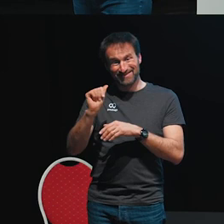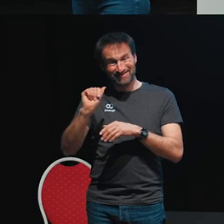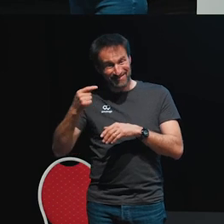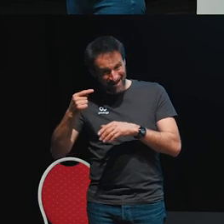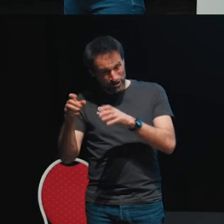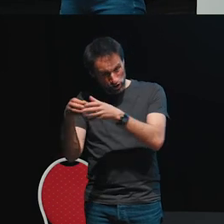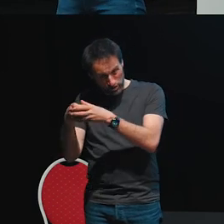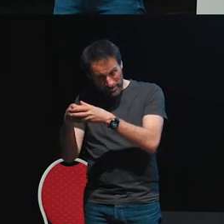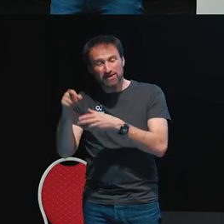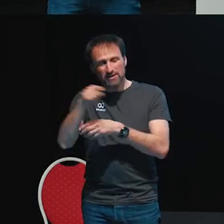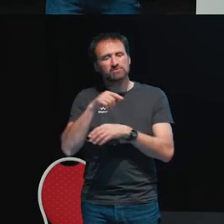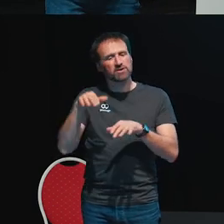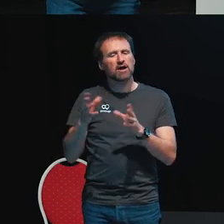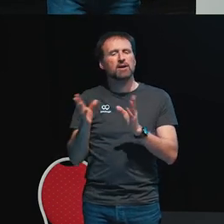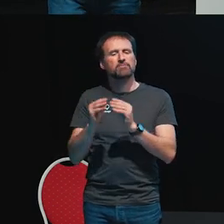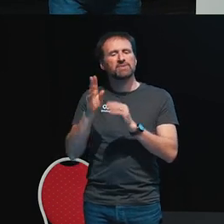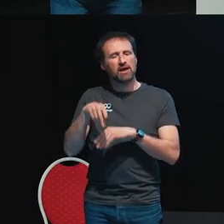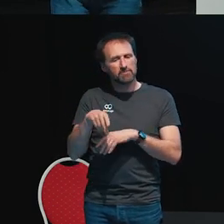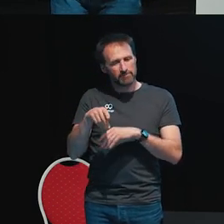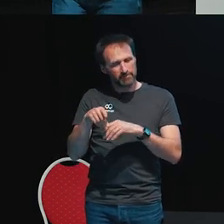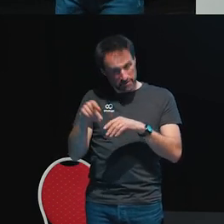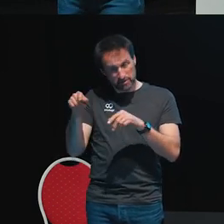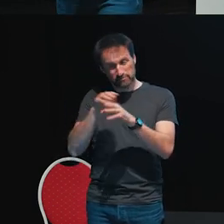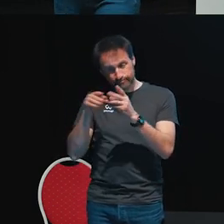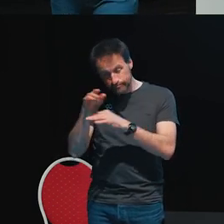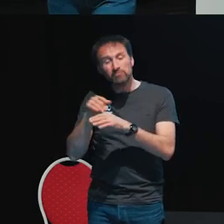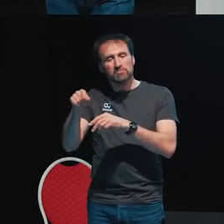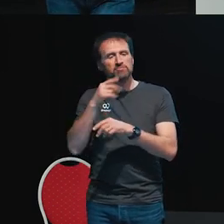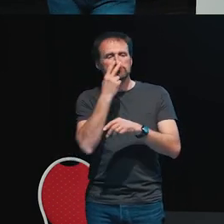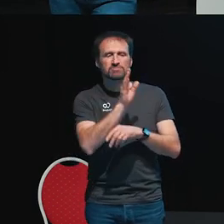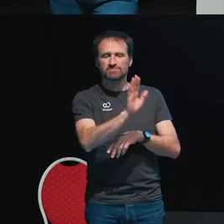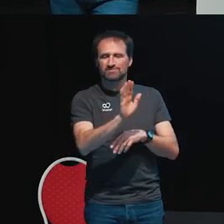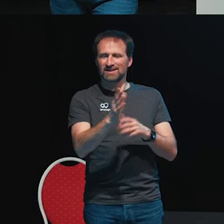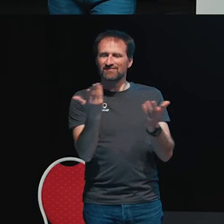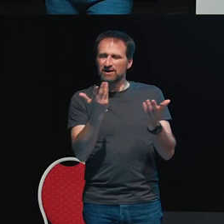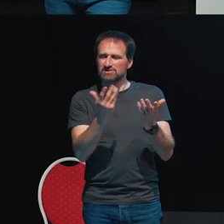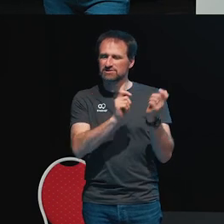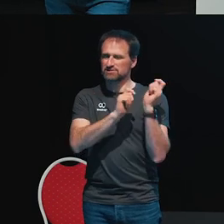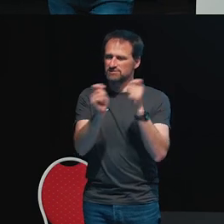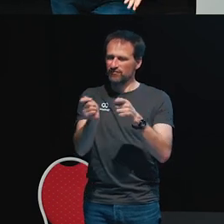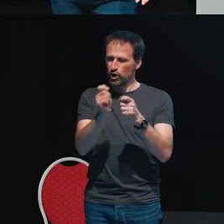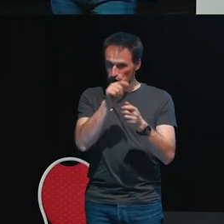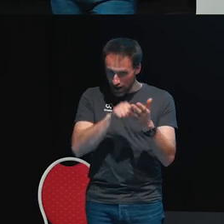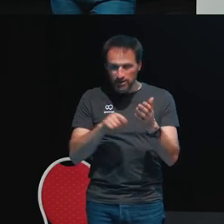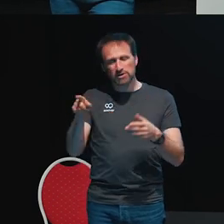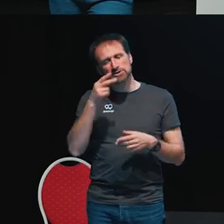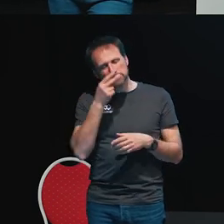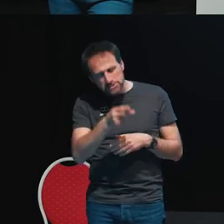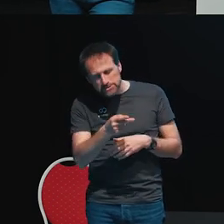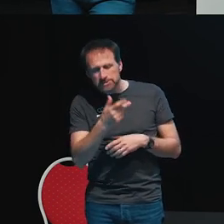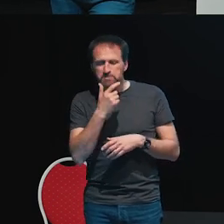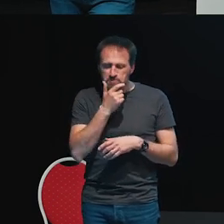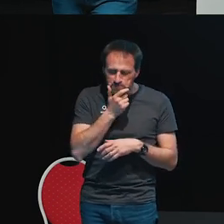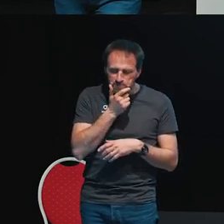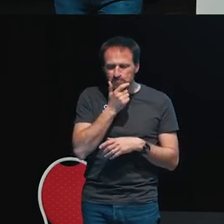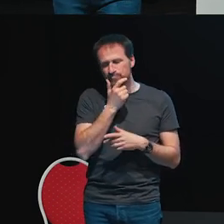at the meeting, and they provide you feedback of what they think, what the potential load broker might happen in